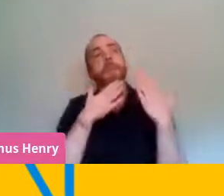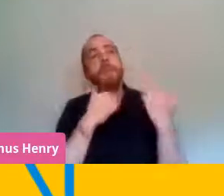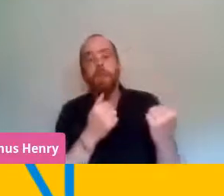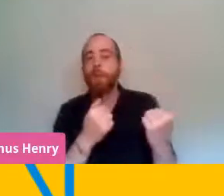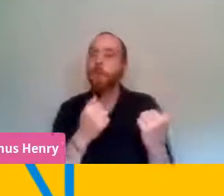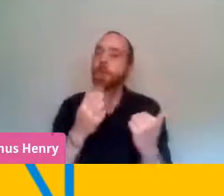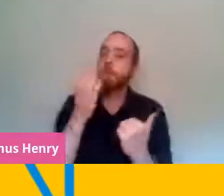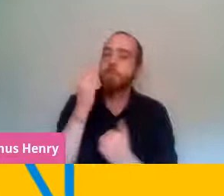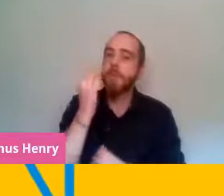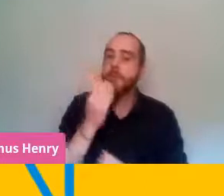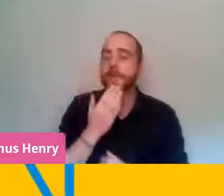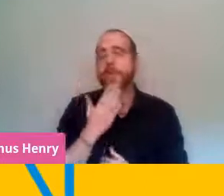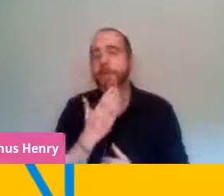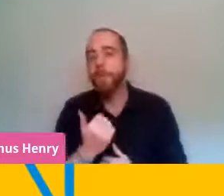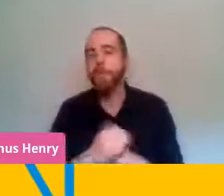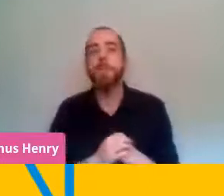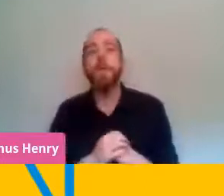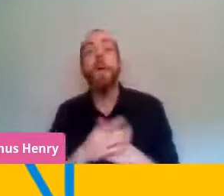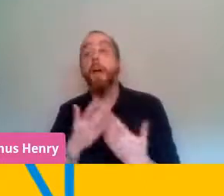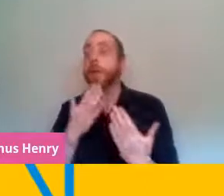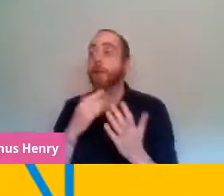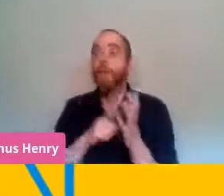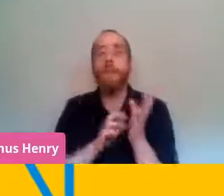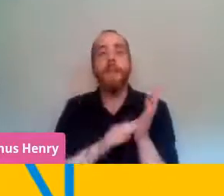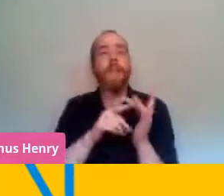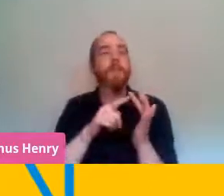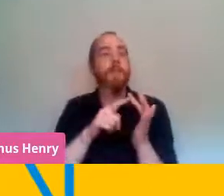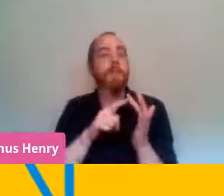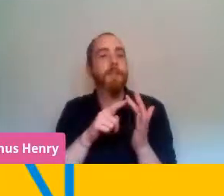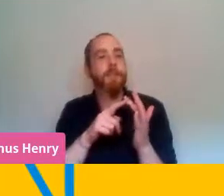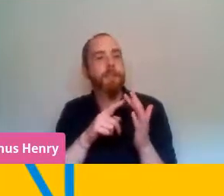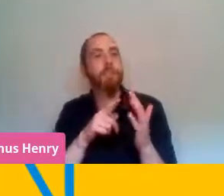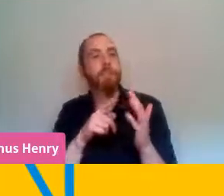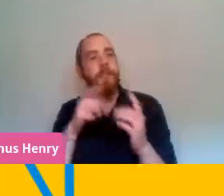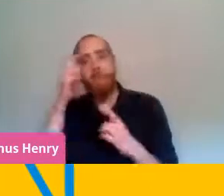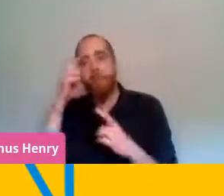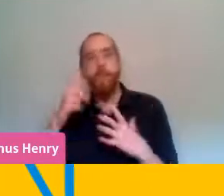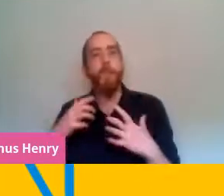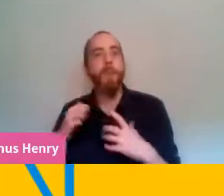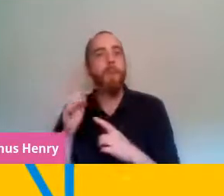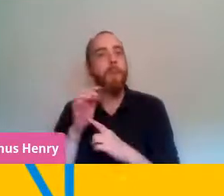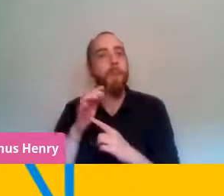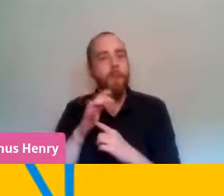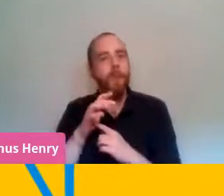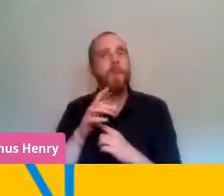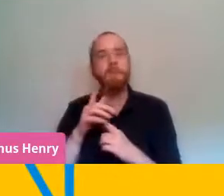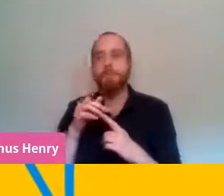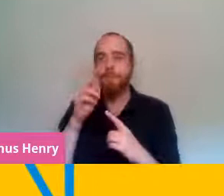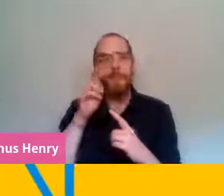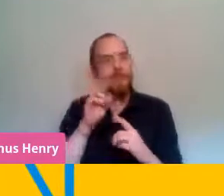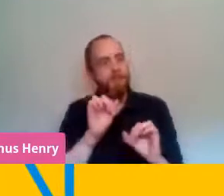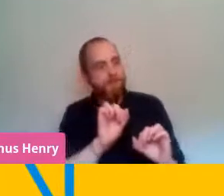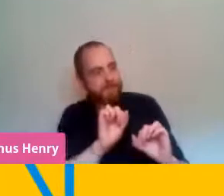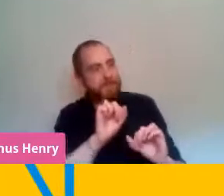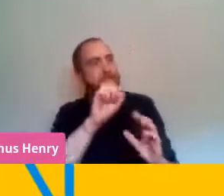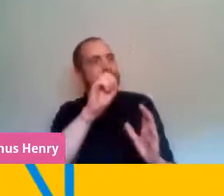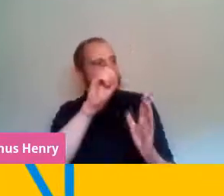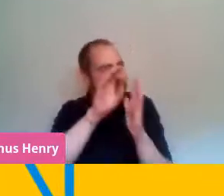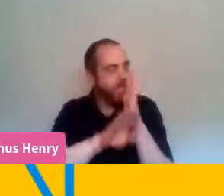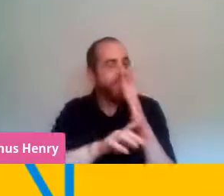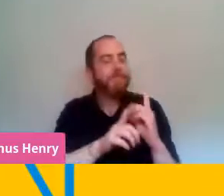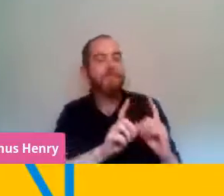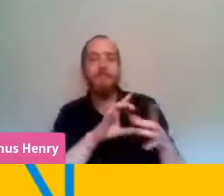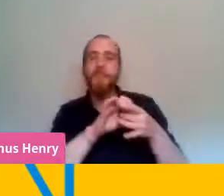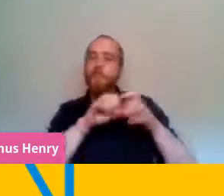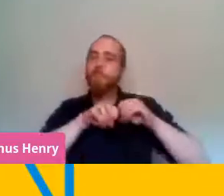Thank you, Amy. Thanks so much for that. And I think it's really important to hear what some of our colleagues who are also, active in